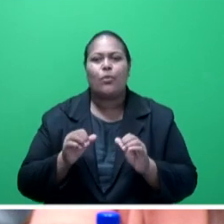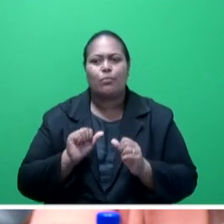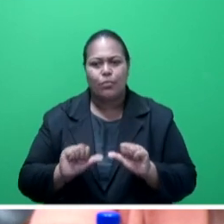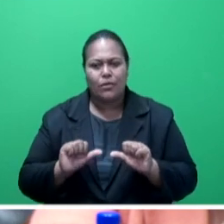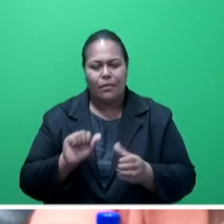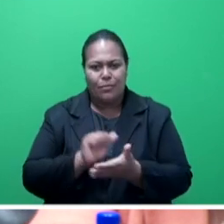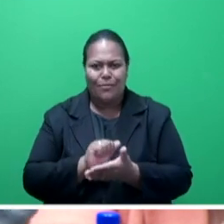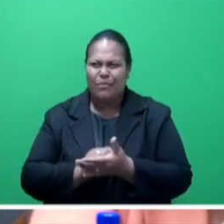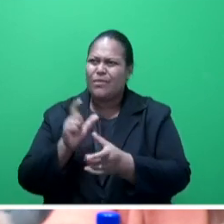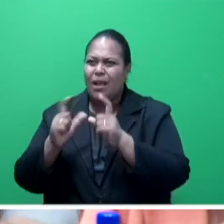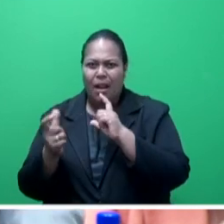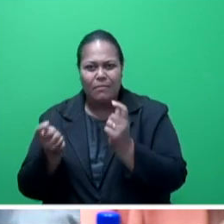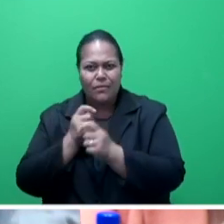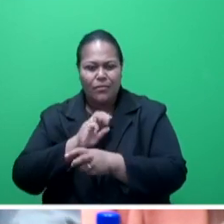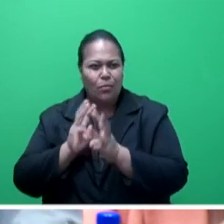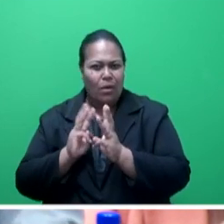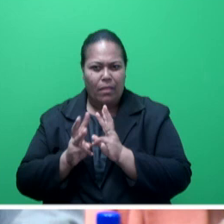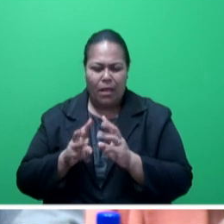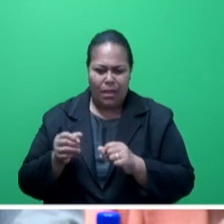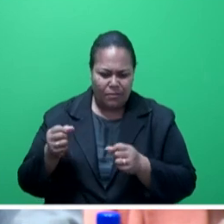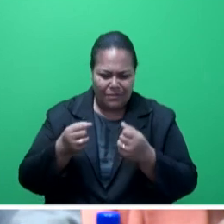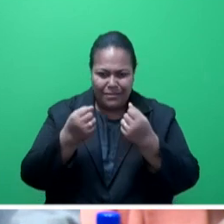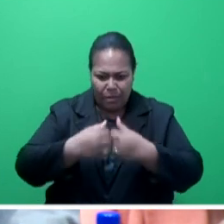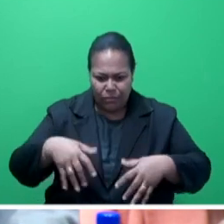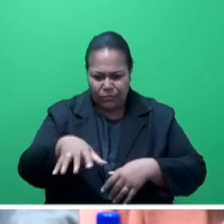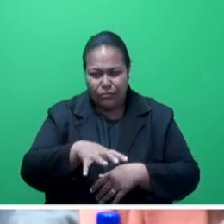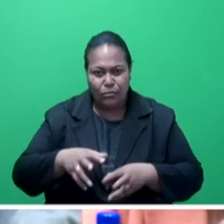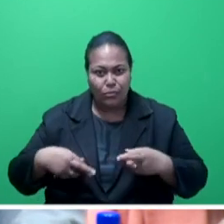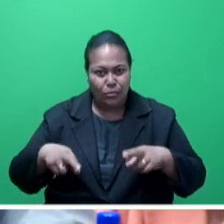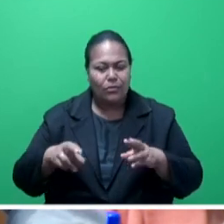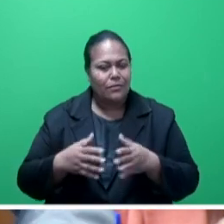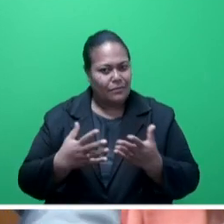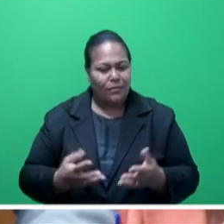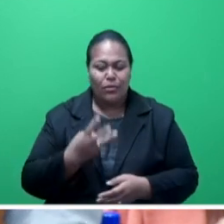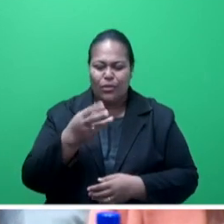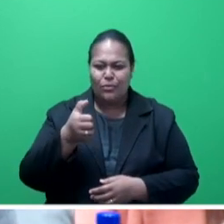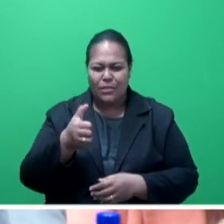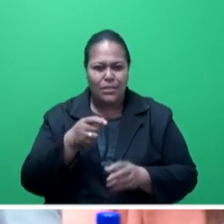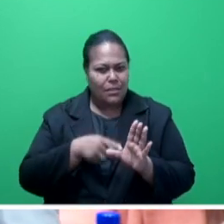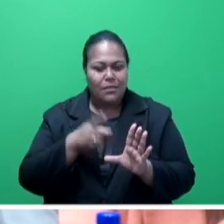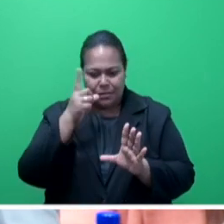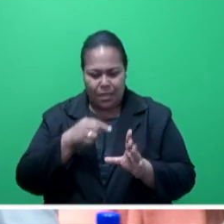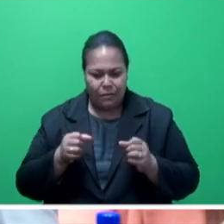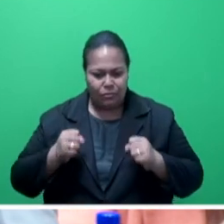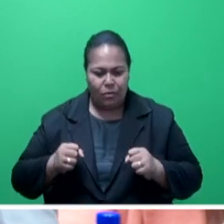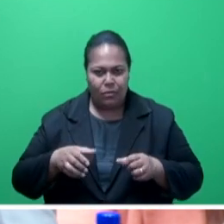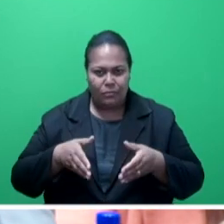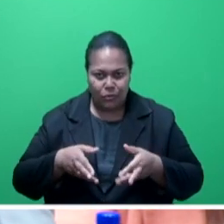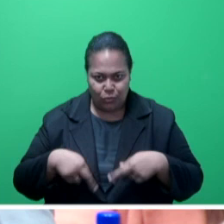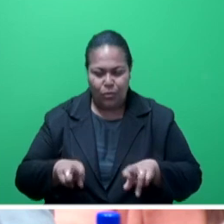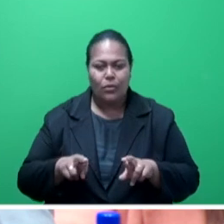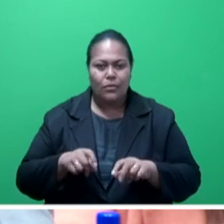climate change and provide resilience for 3 to 6 years. A budget provision of $162 million